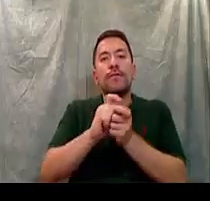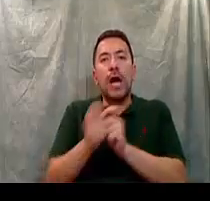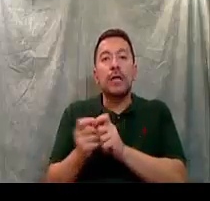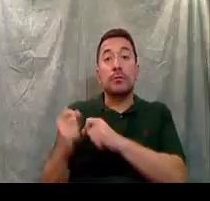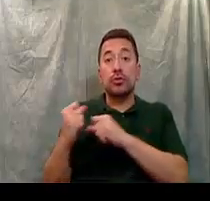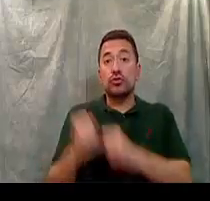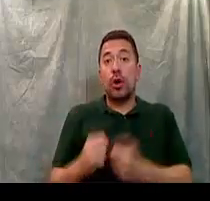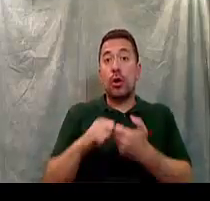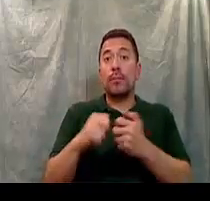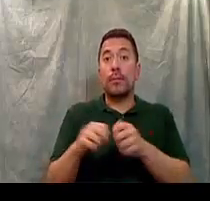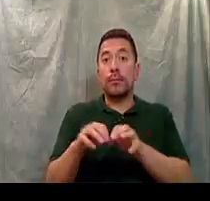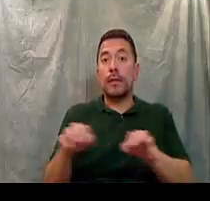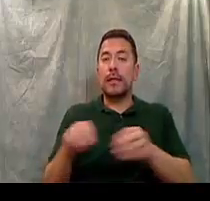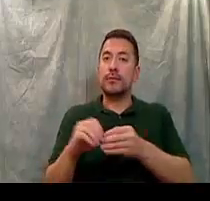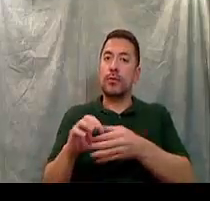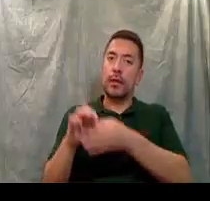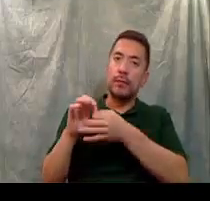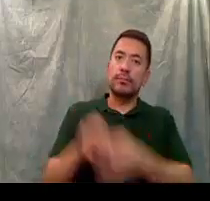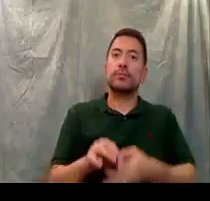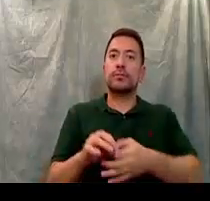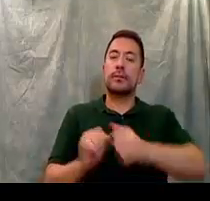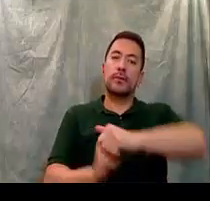serves as the anchor for the rest of this paper.